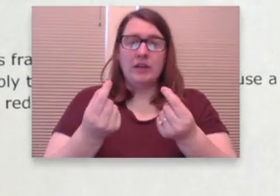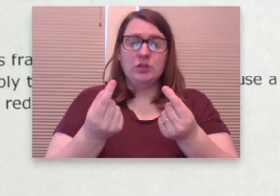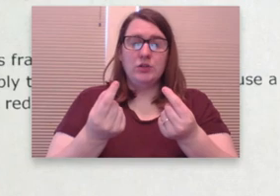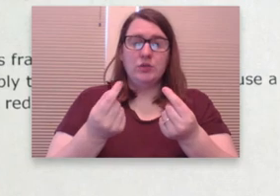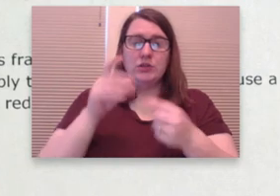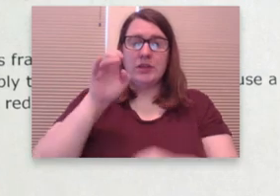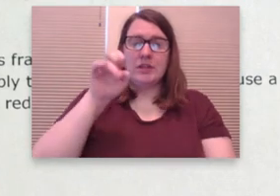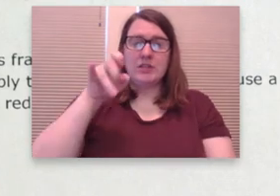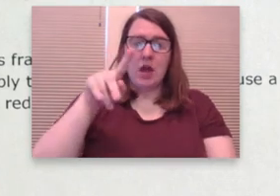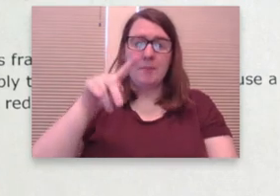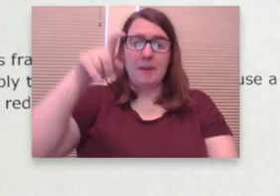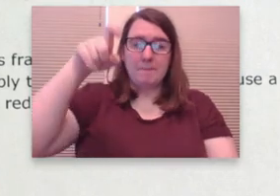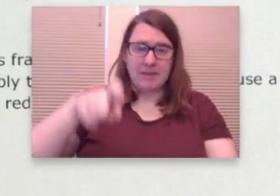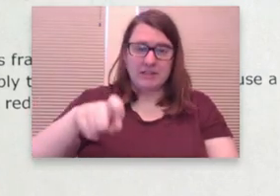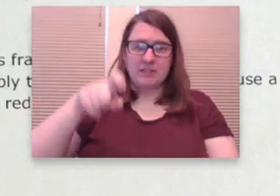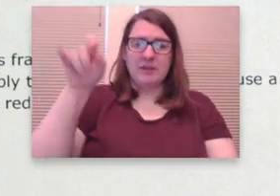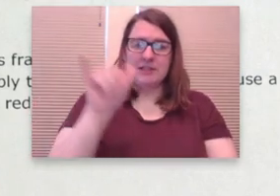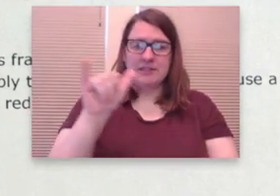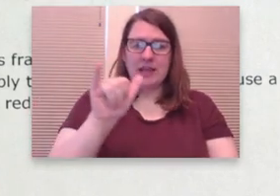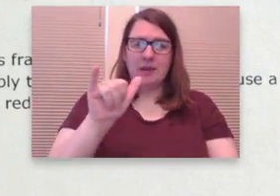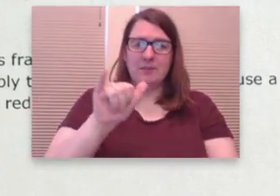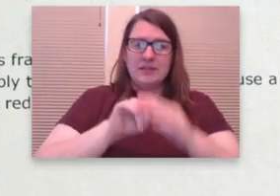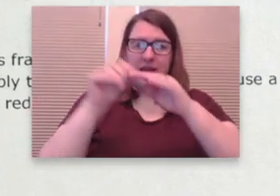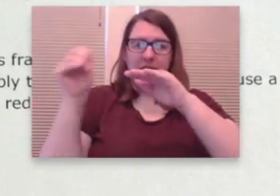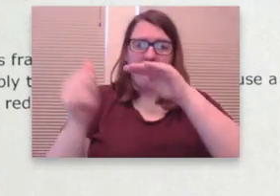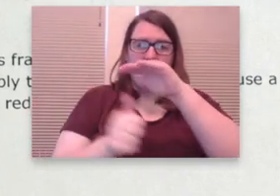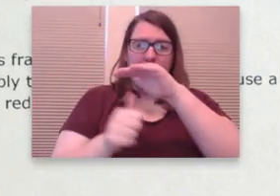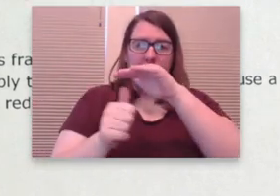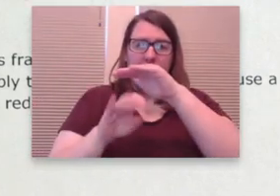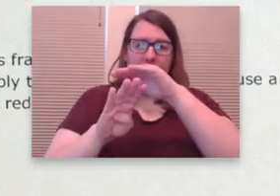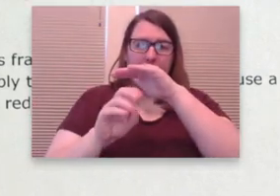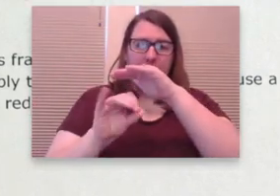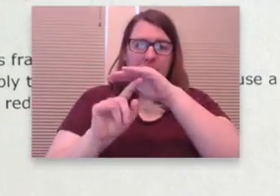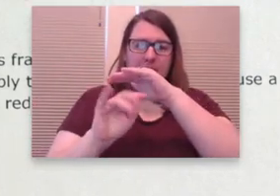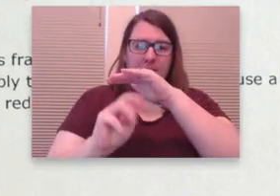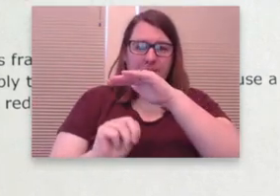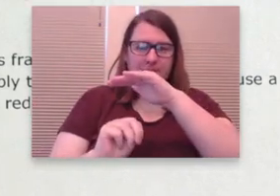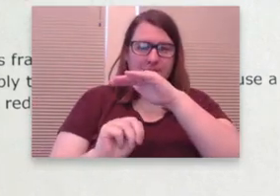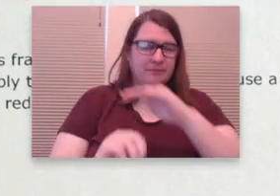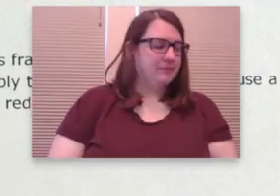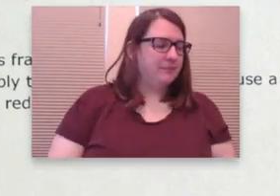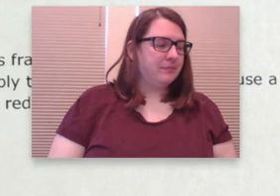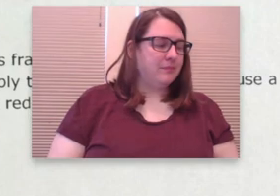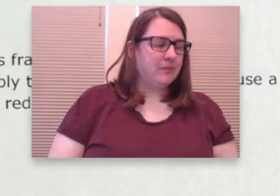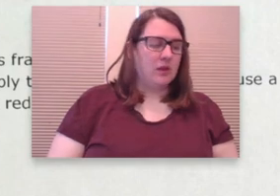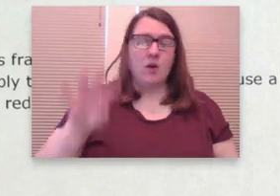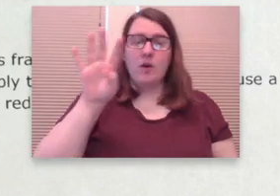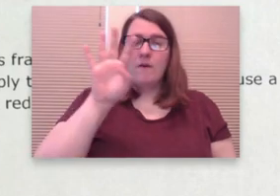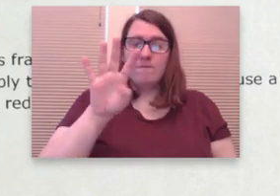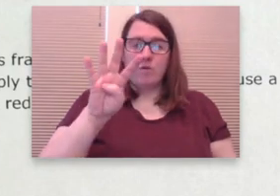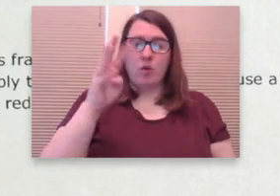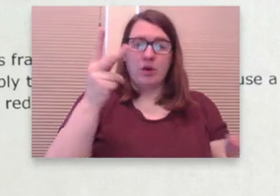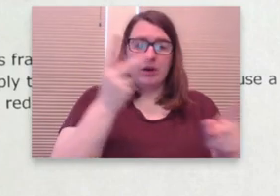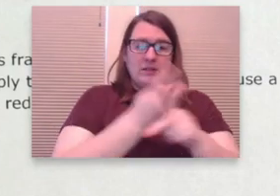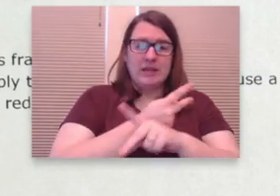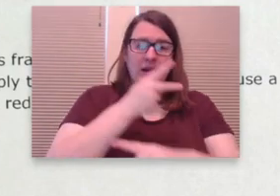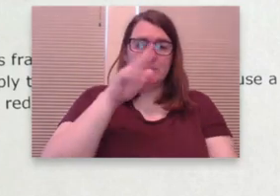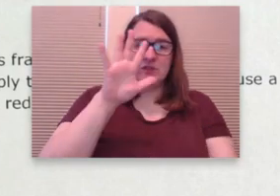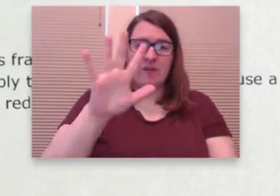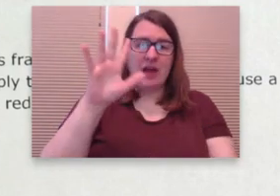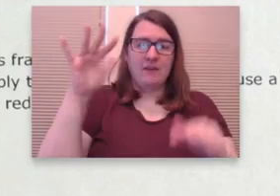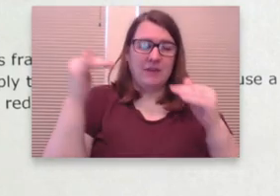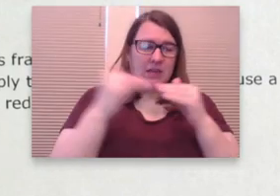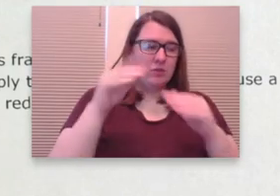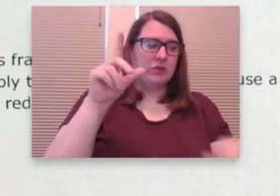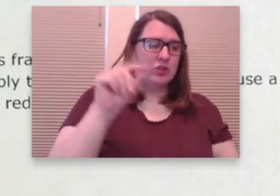What I do to the top must be the same as at the bottom. 4